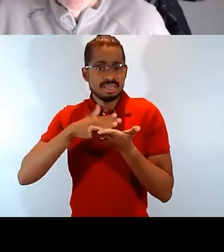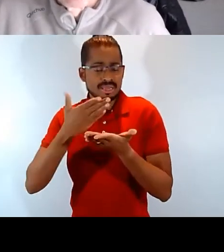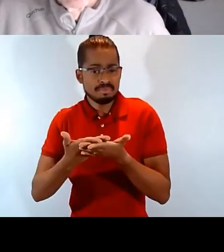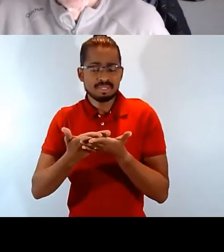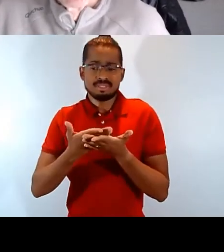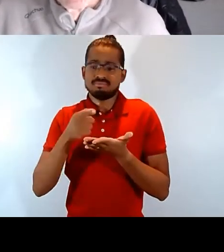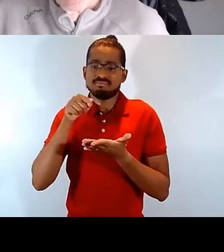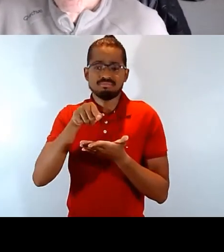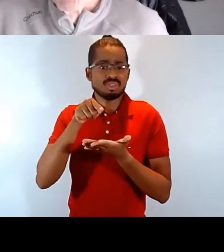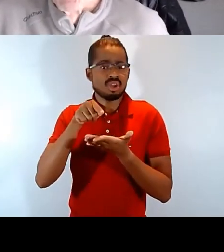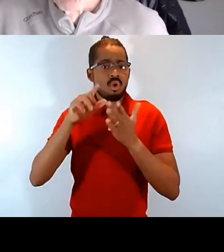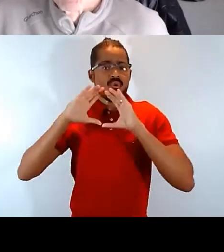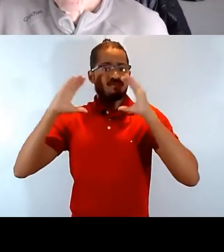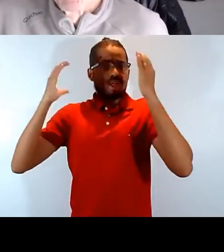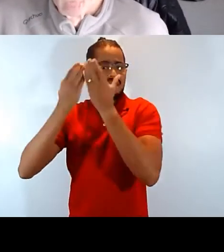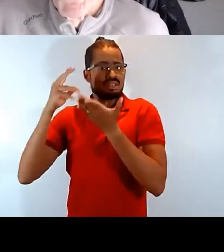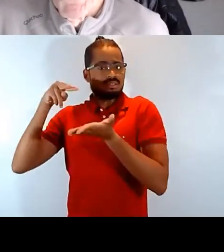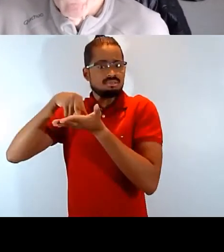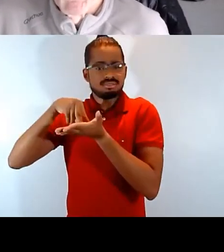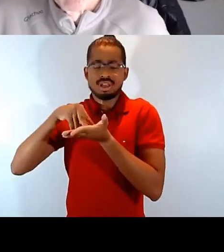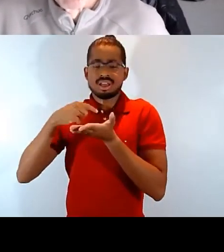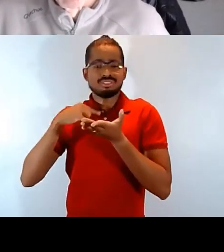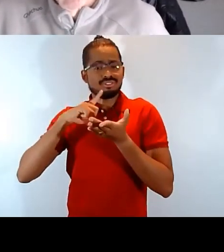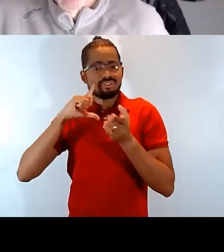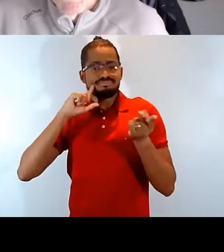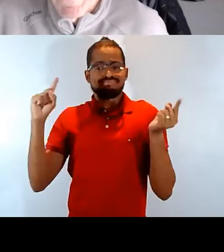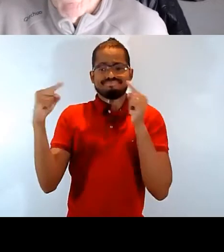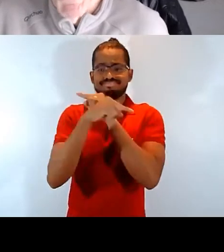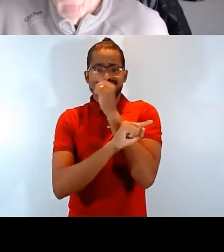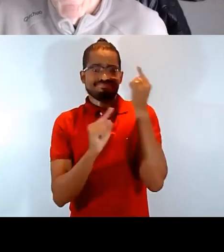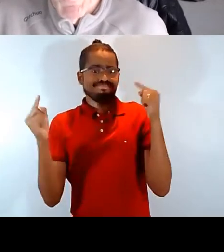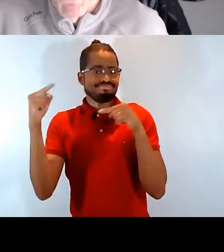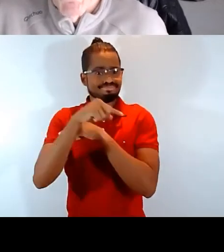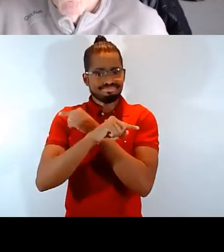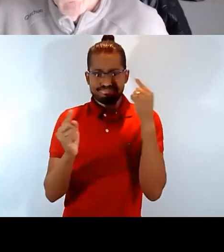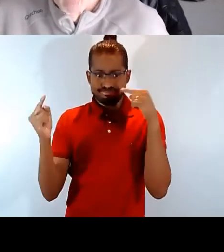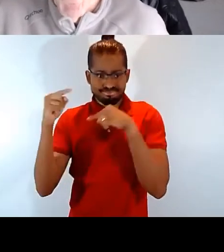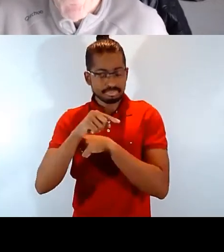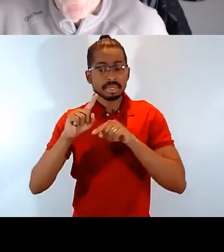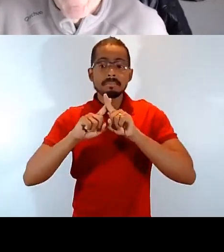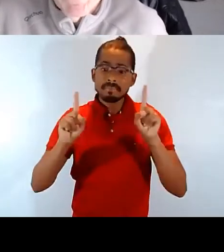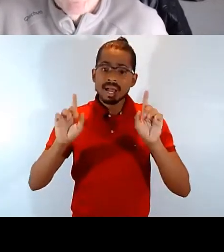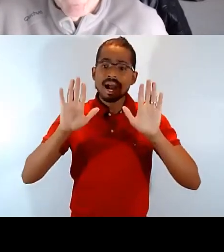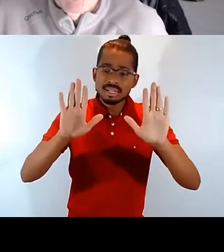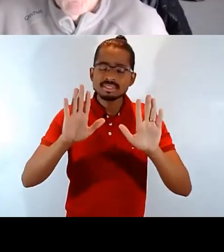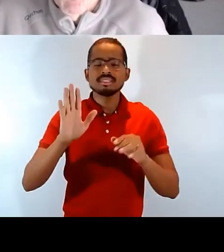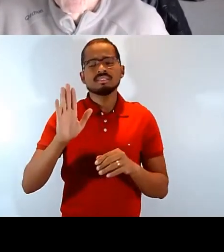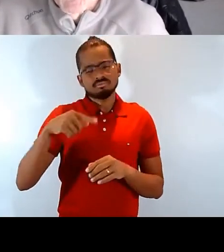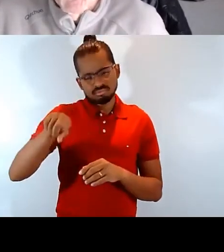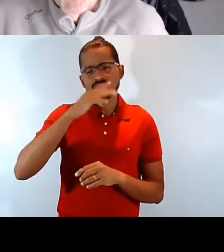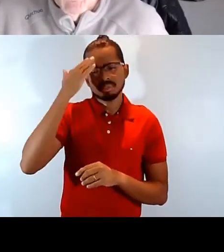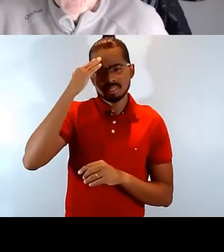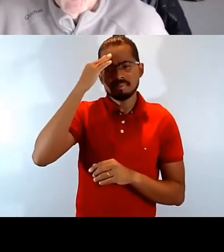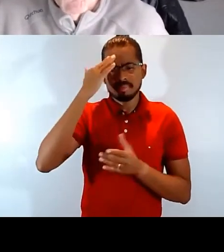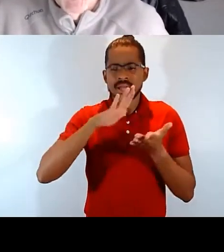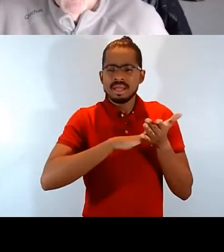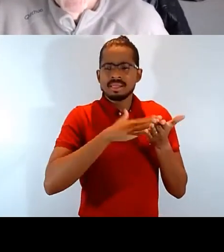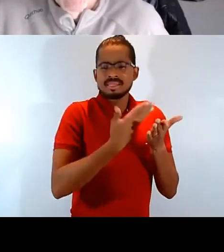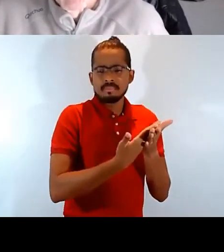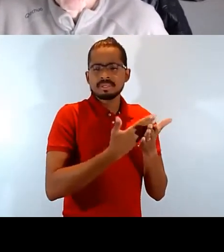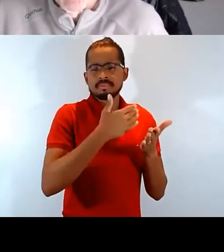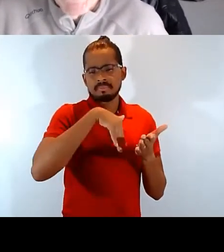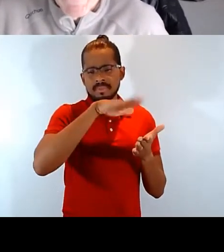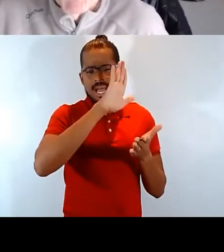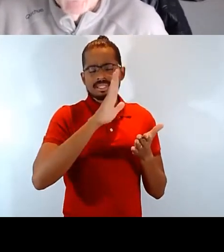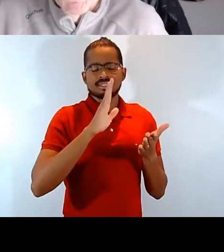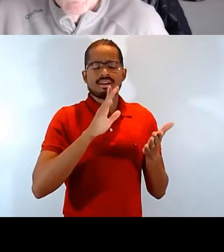is that community interpreters or sign language interpreters work both ways and conference interpreters only work